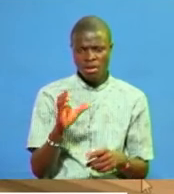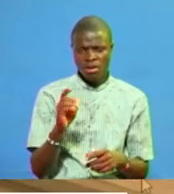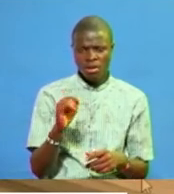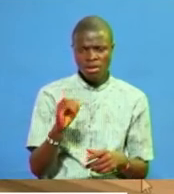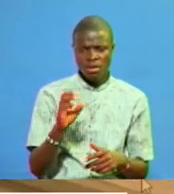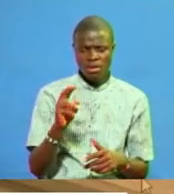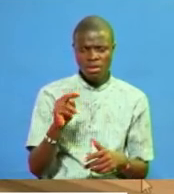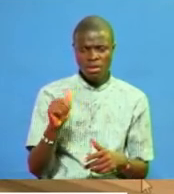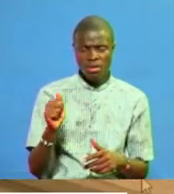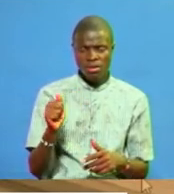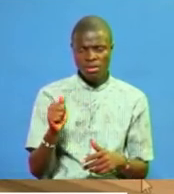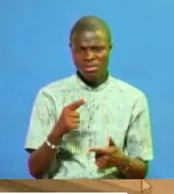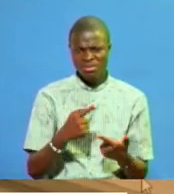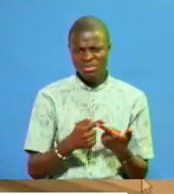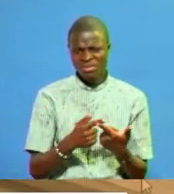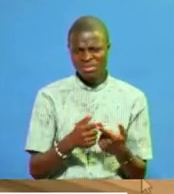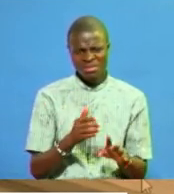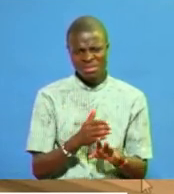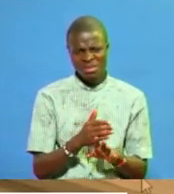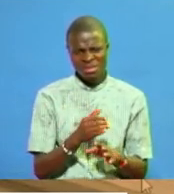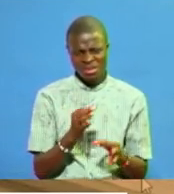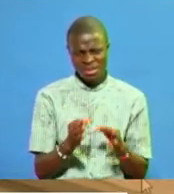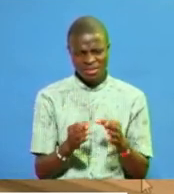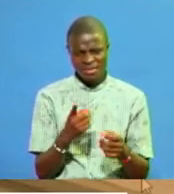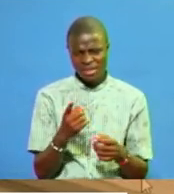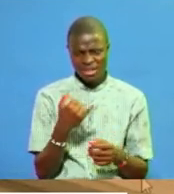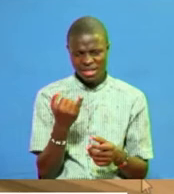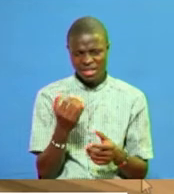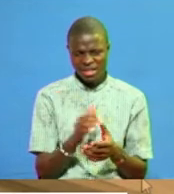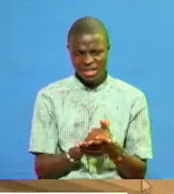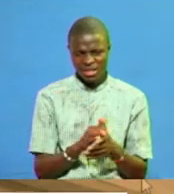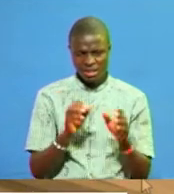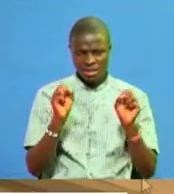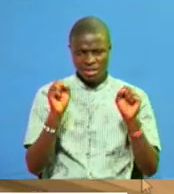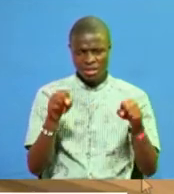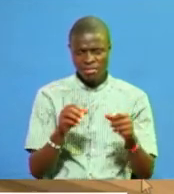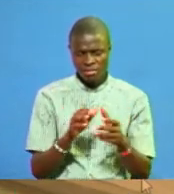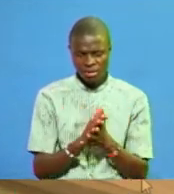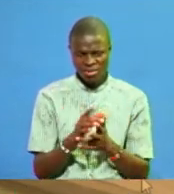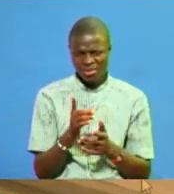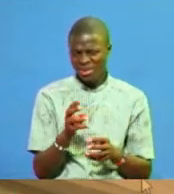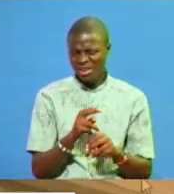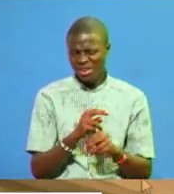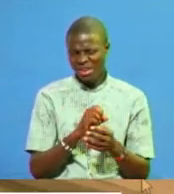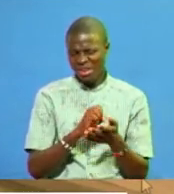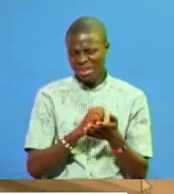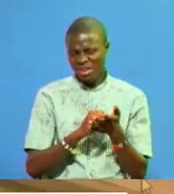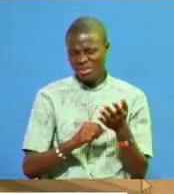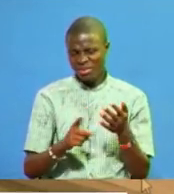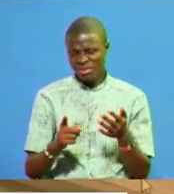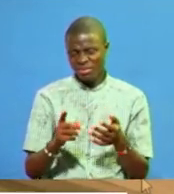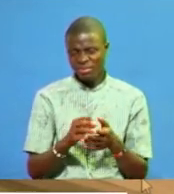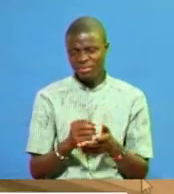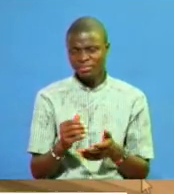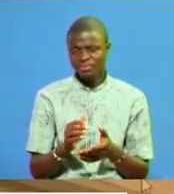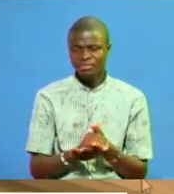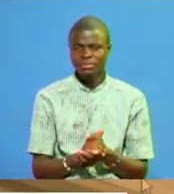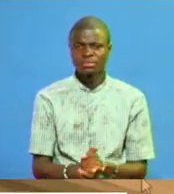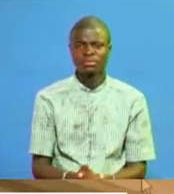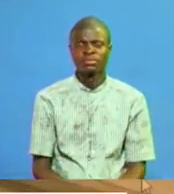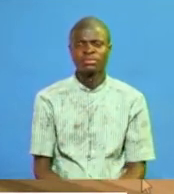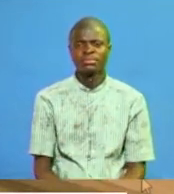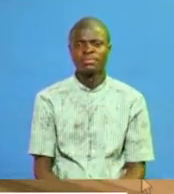start transactions. So if that key is exposed, then you lose your Bitcoin, so you have to target the site rather than targeting the